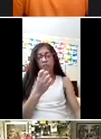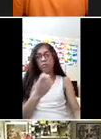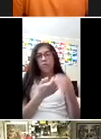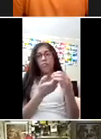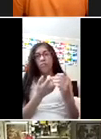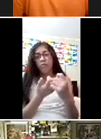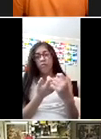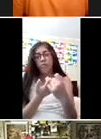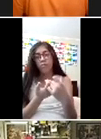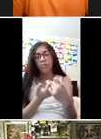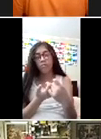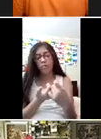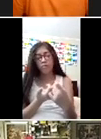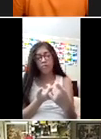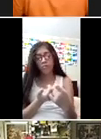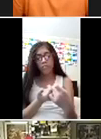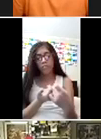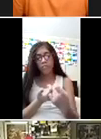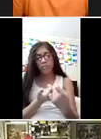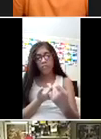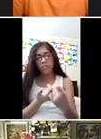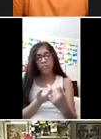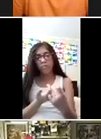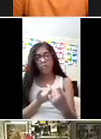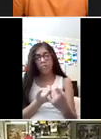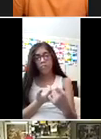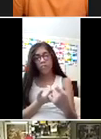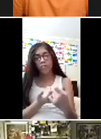Safe? Huh? Safe?